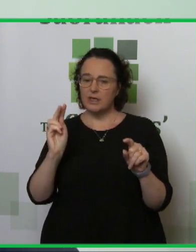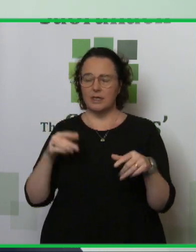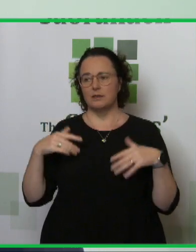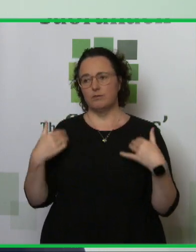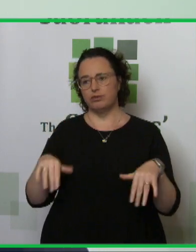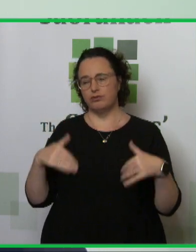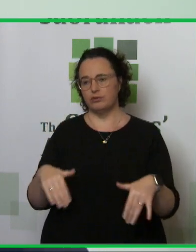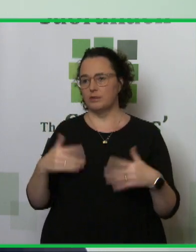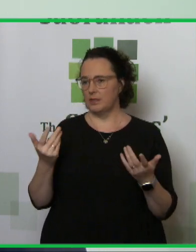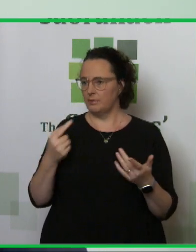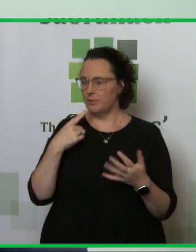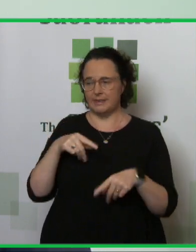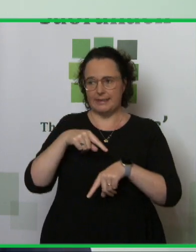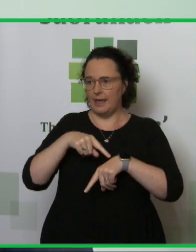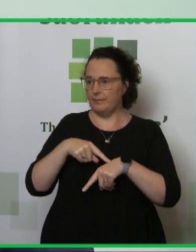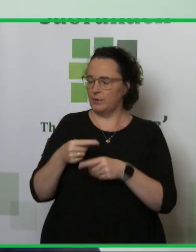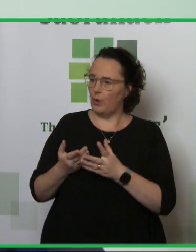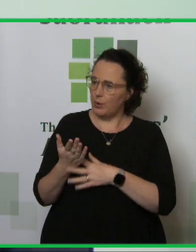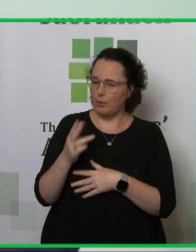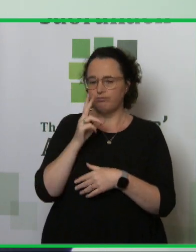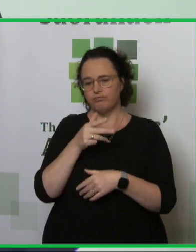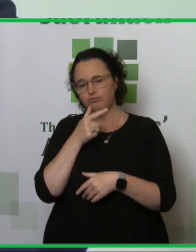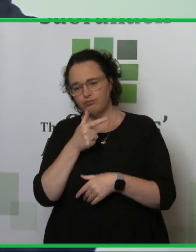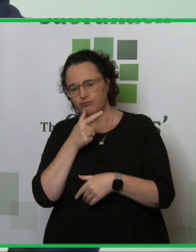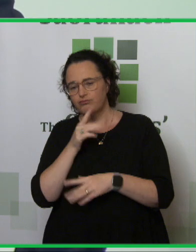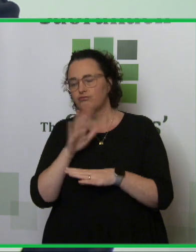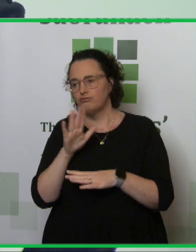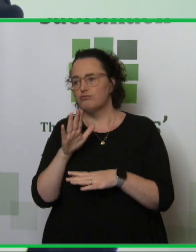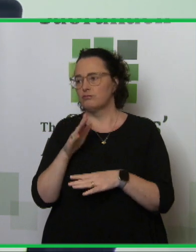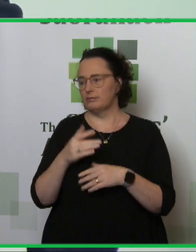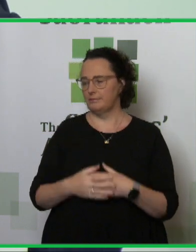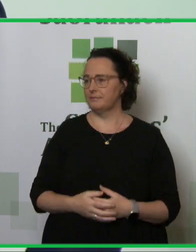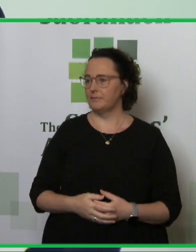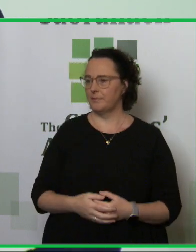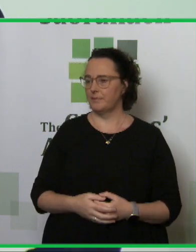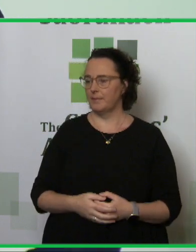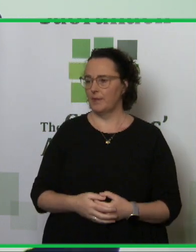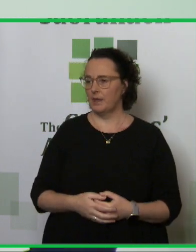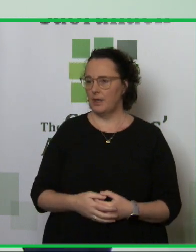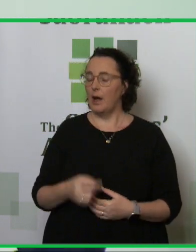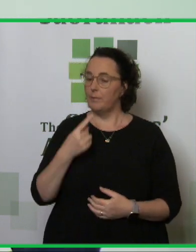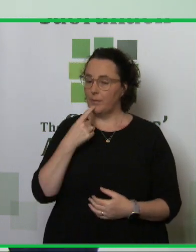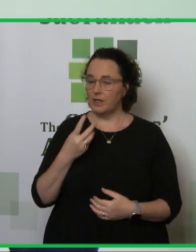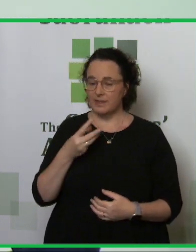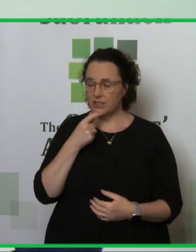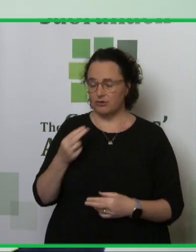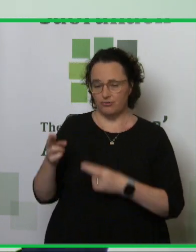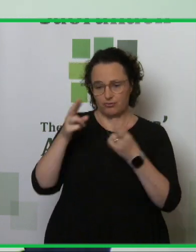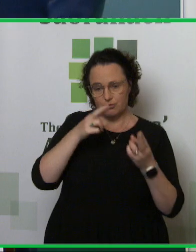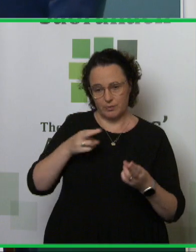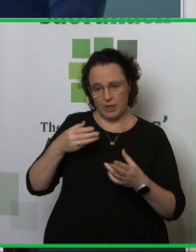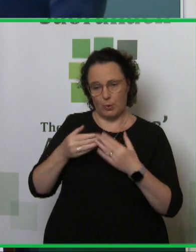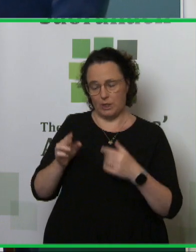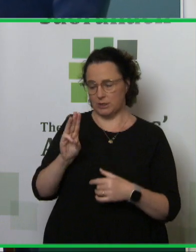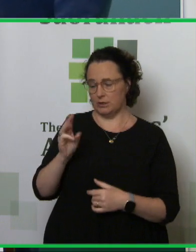exercise, but there's no point to me spending too much time talking about it. What I would say is, just to echo what Paul has said, you